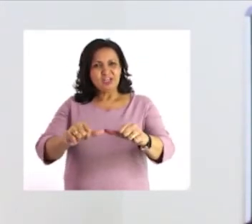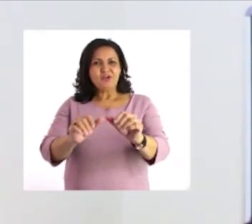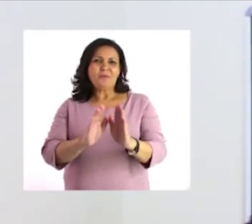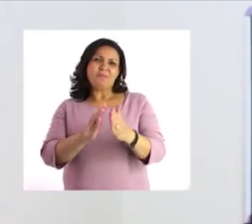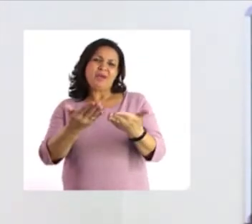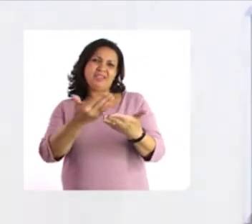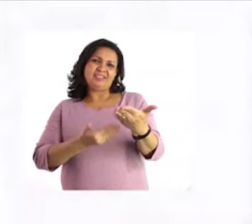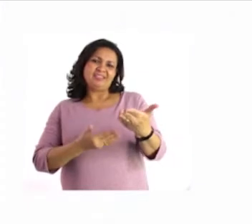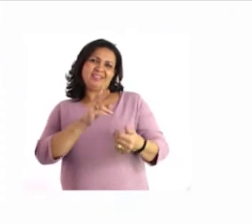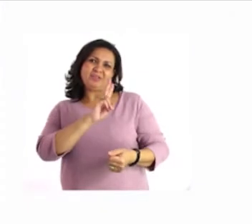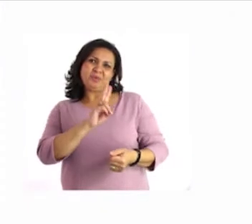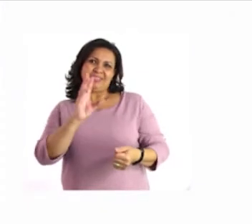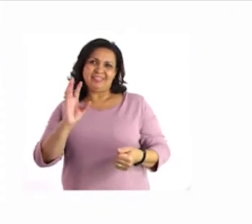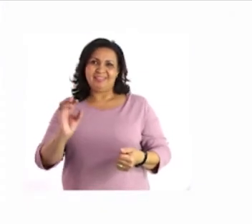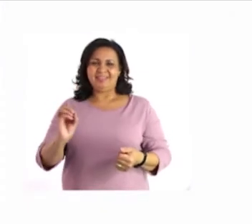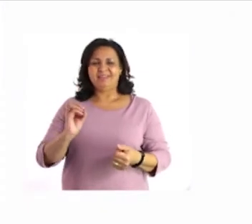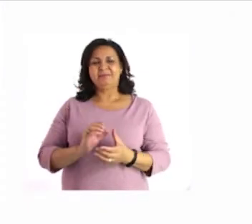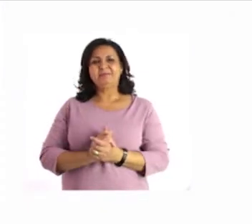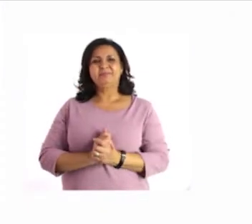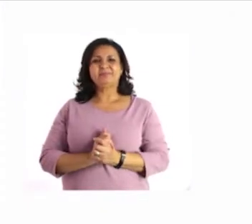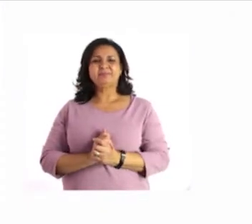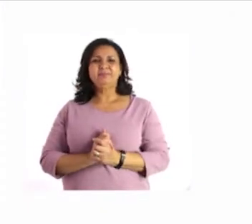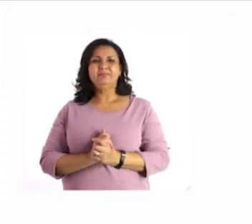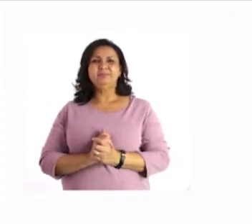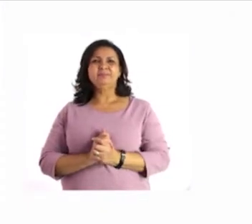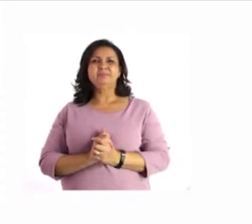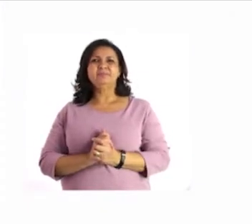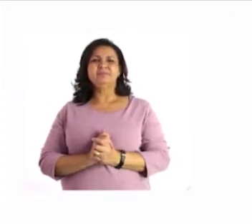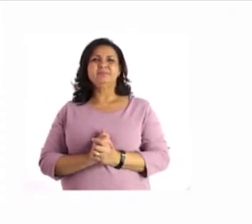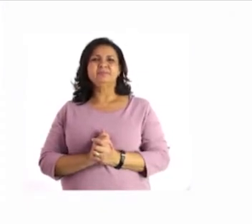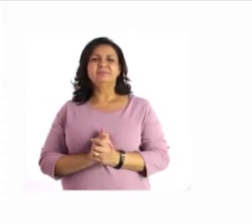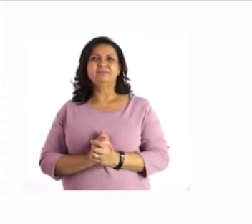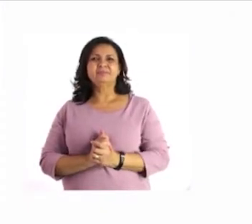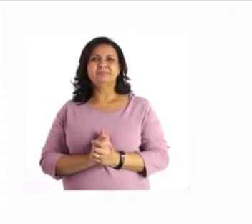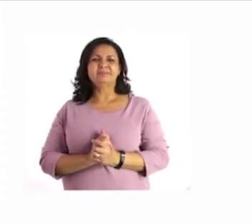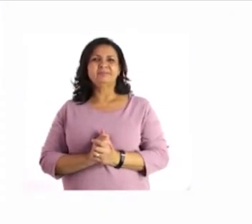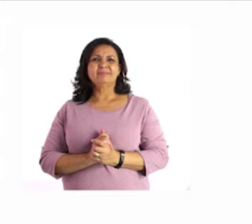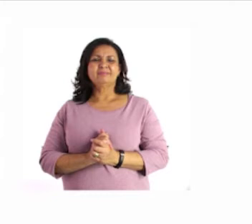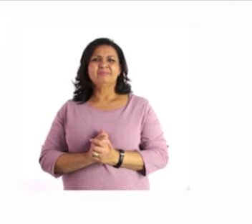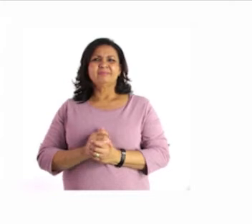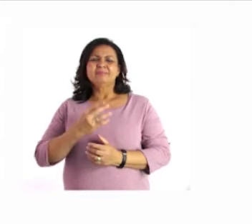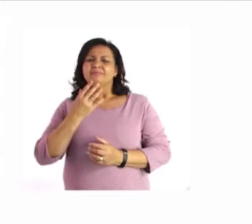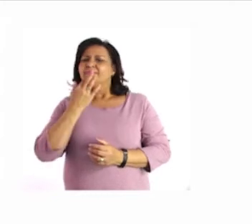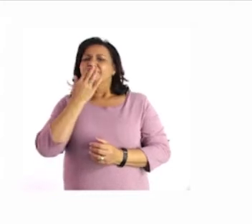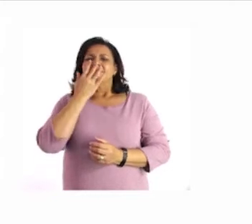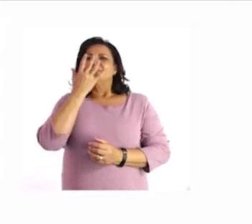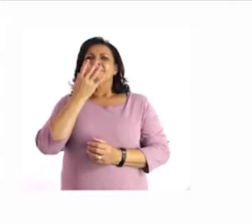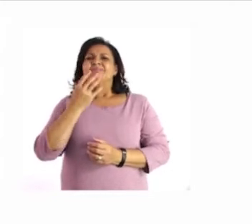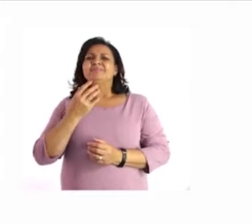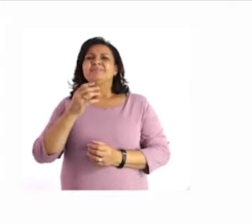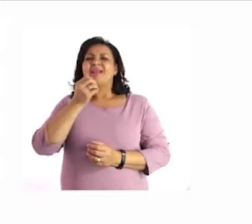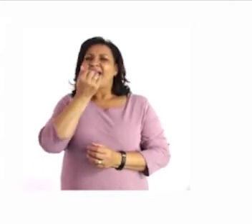page 20 of your workbook. I don't know if you have smelled apple pie before,